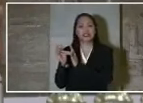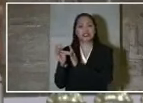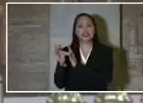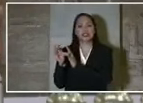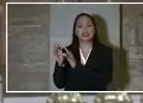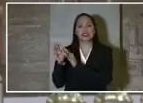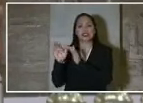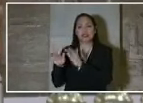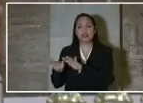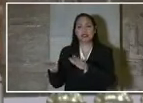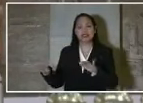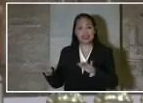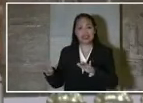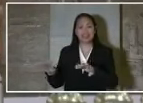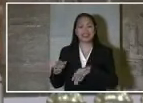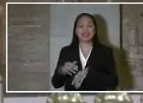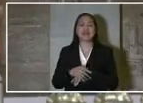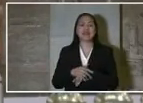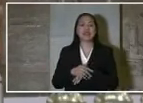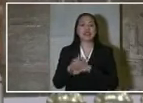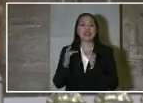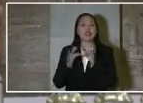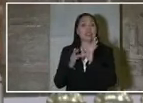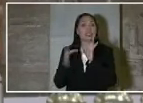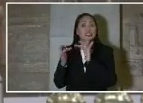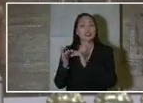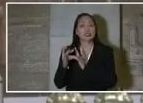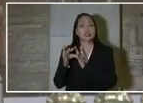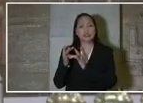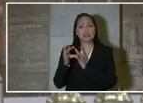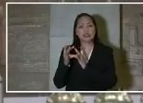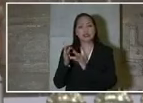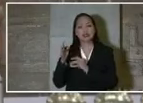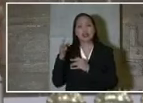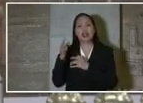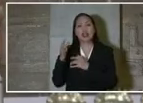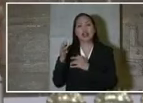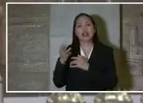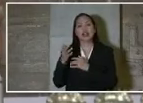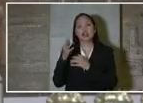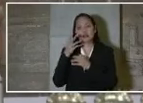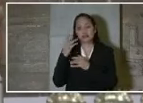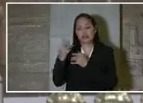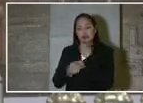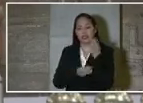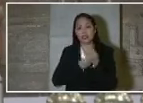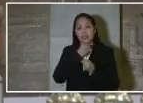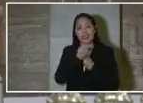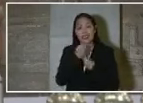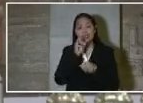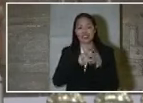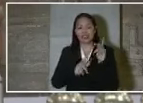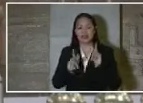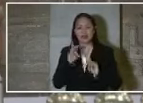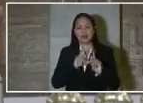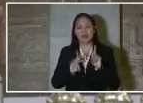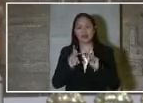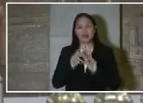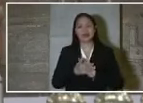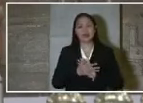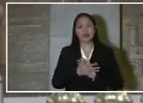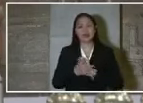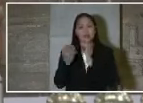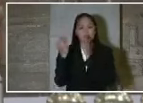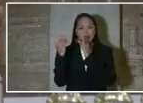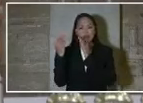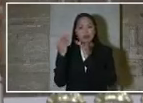ones, Jesus in those who are suffering? I hope, my dear brothers